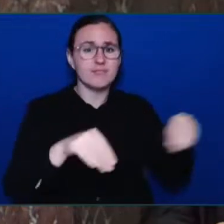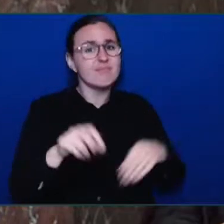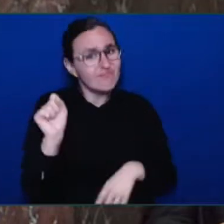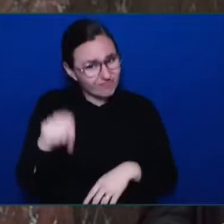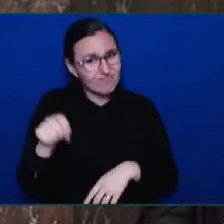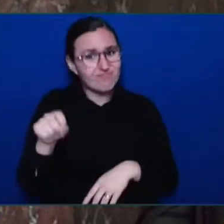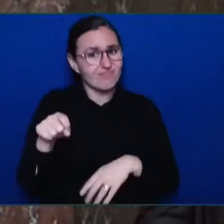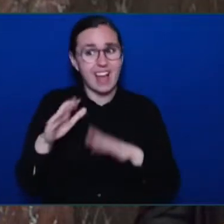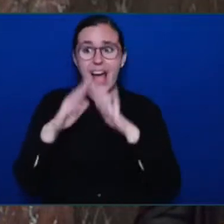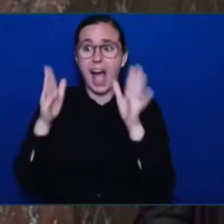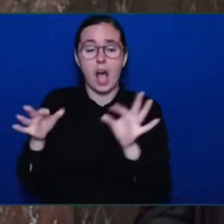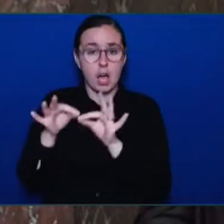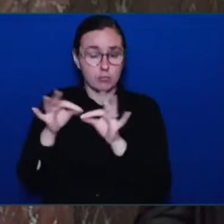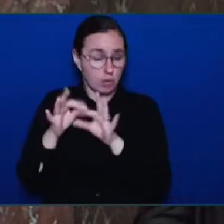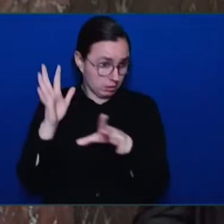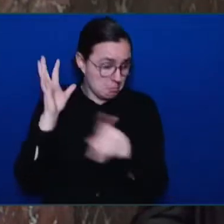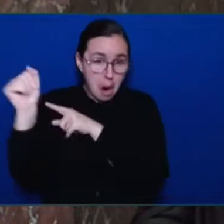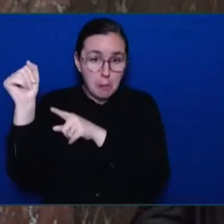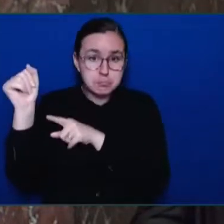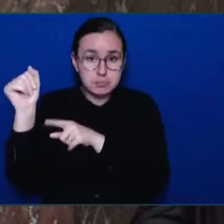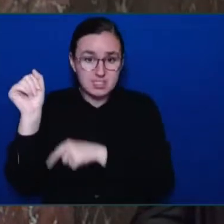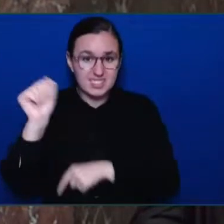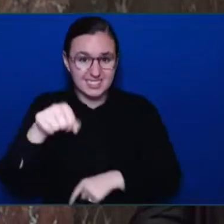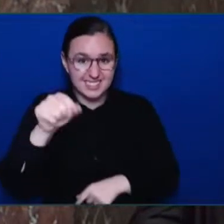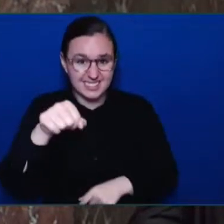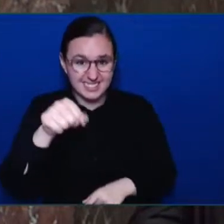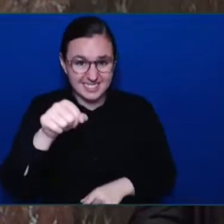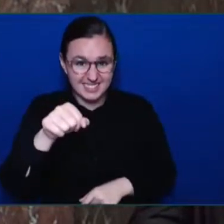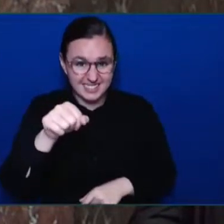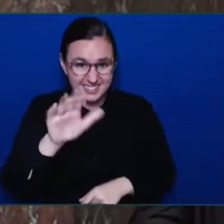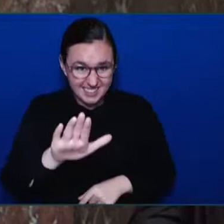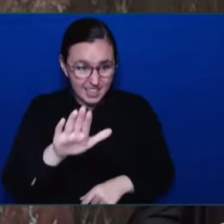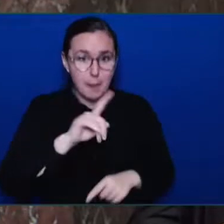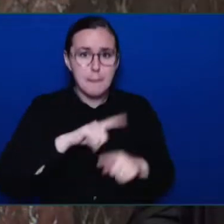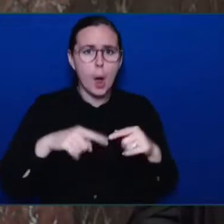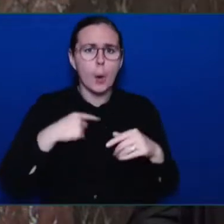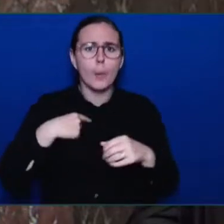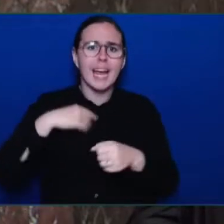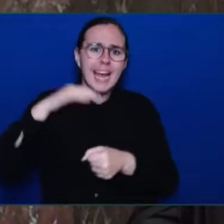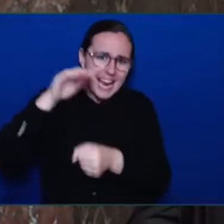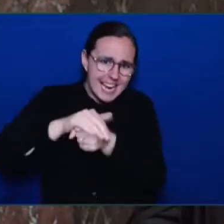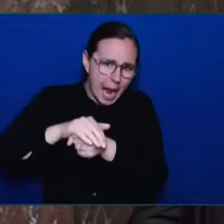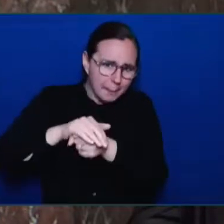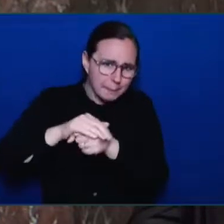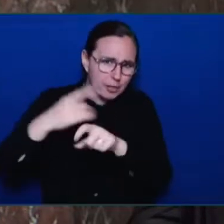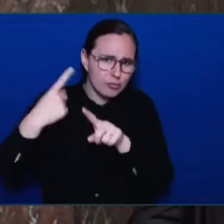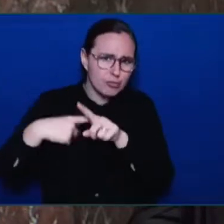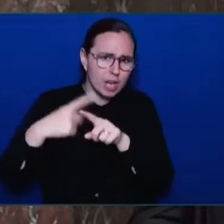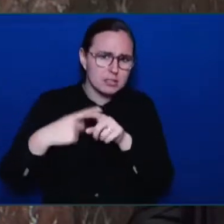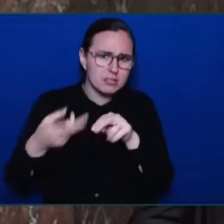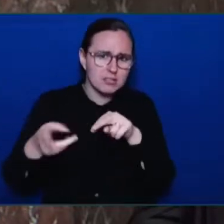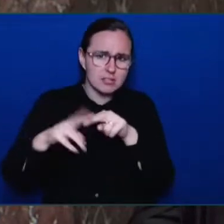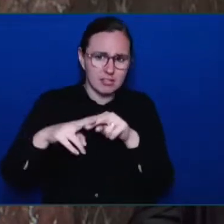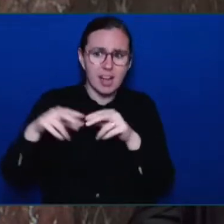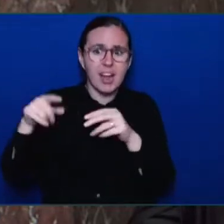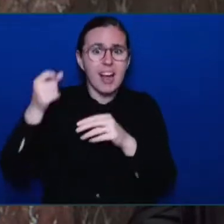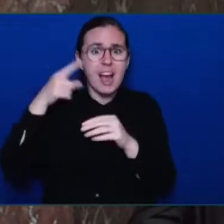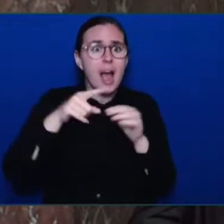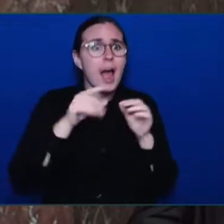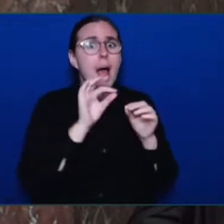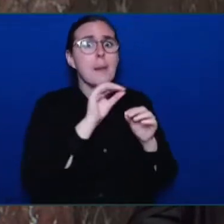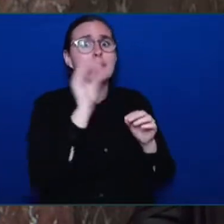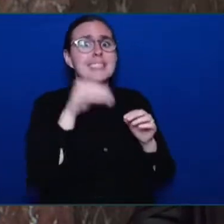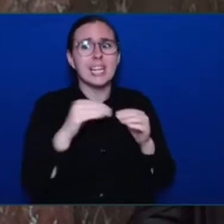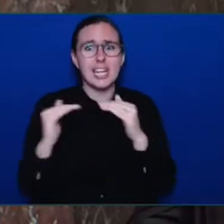rent increases below inflation and prevented illegal rent evictions. We've increased housing near transit hubs. There are